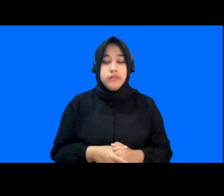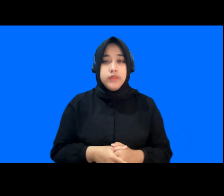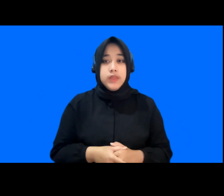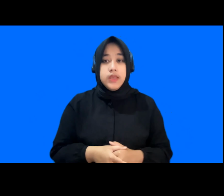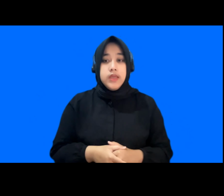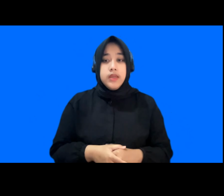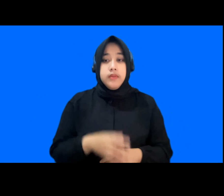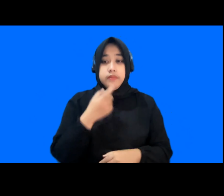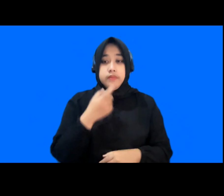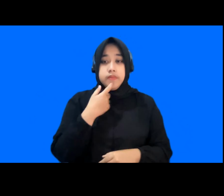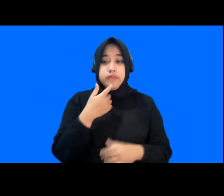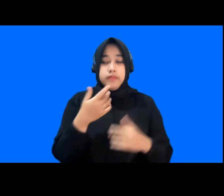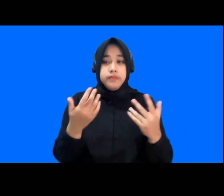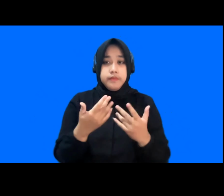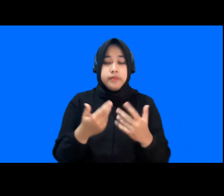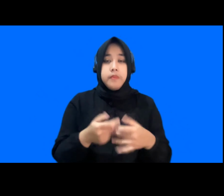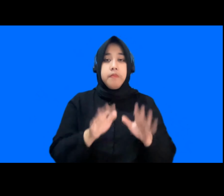critical role in bridging